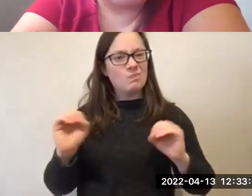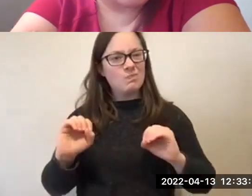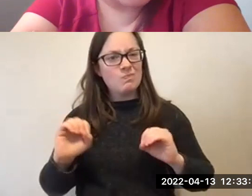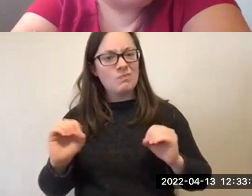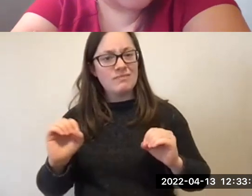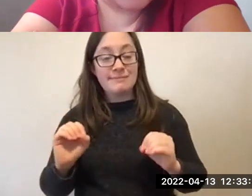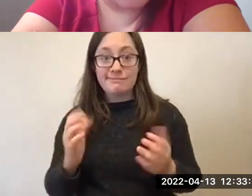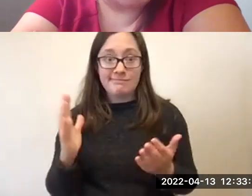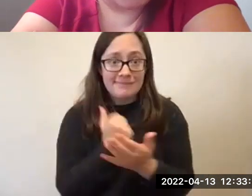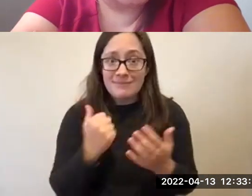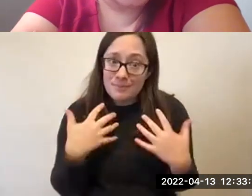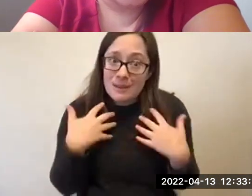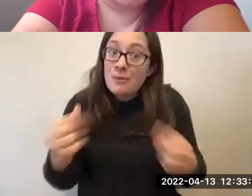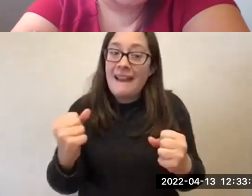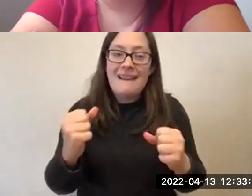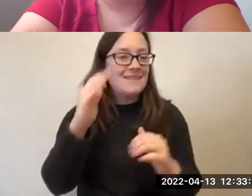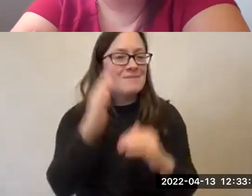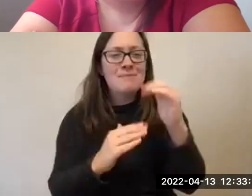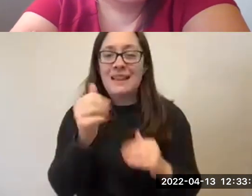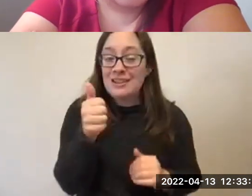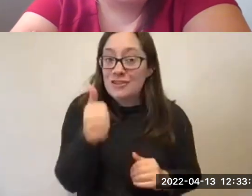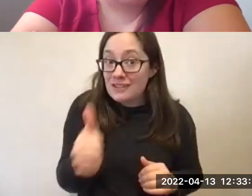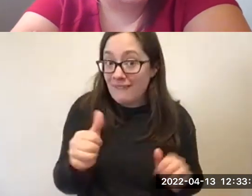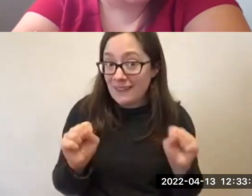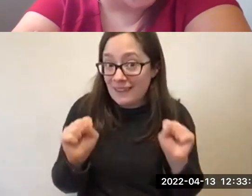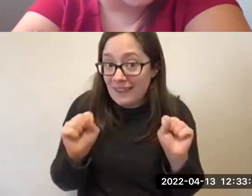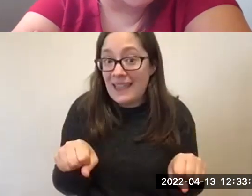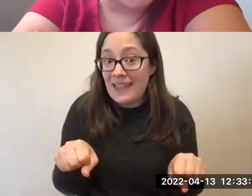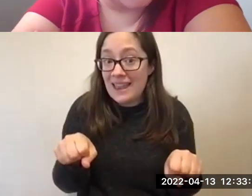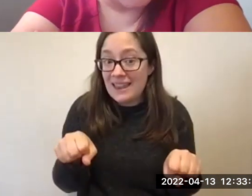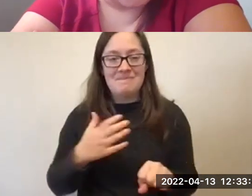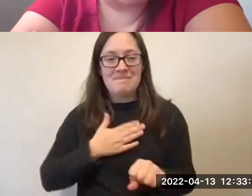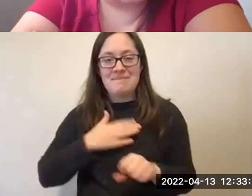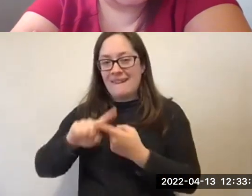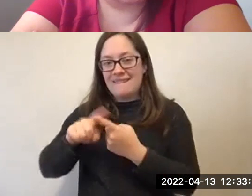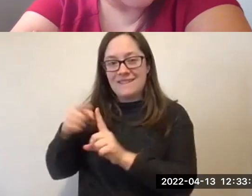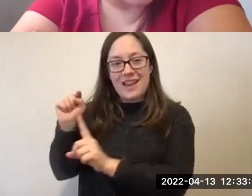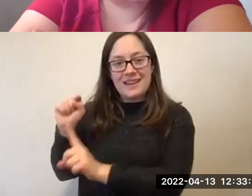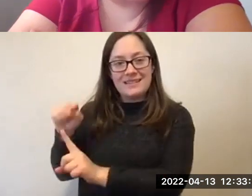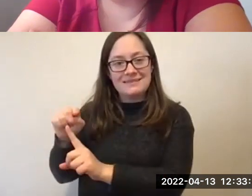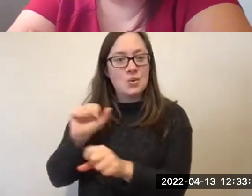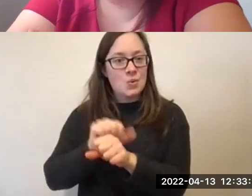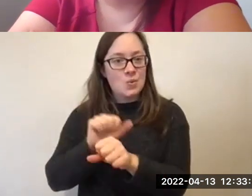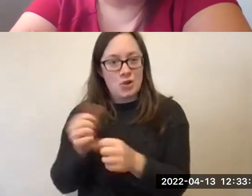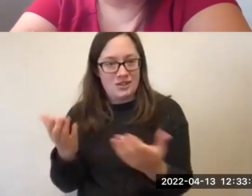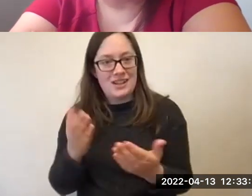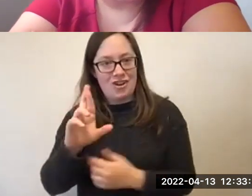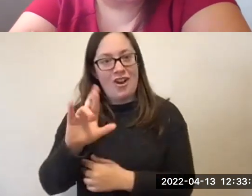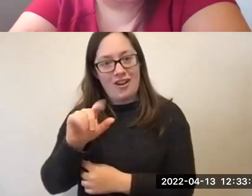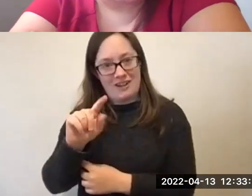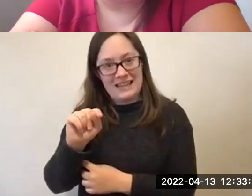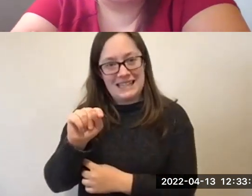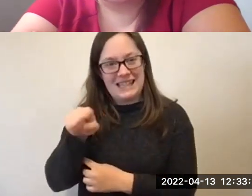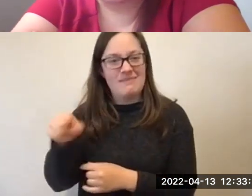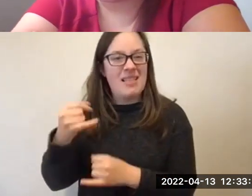brave to build something on your own. I have a friend who works for RIT as well, Nikki Matthews. She's